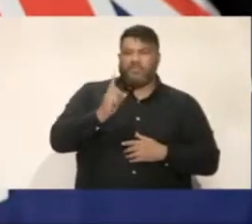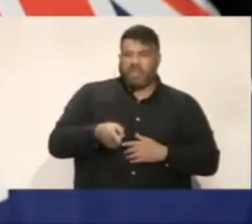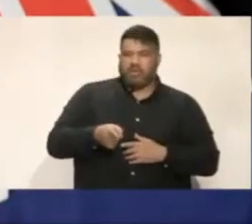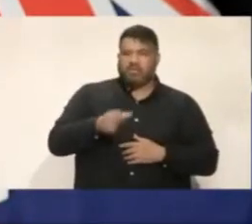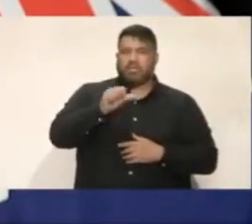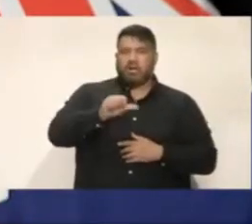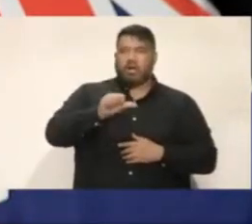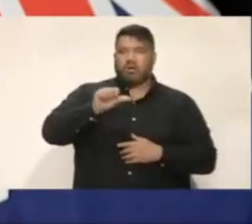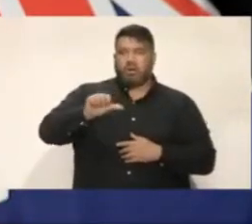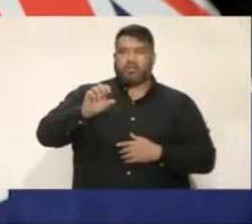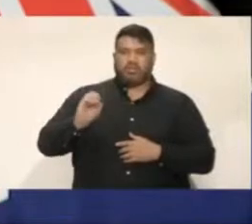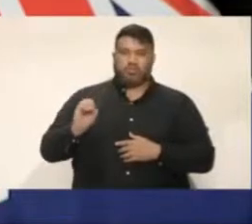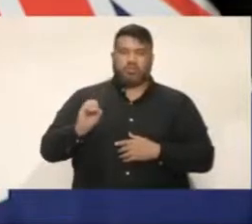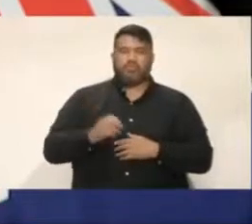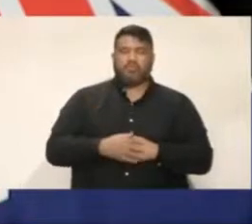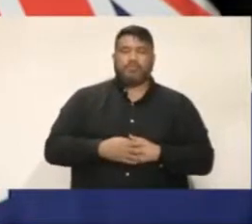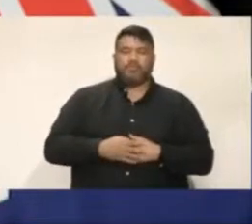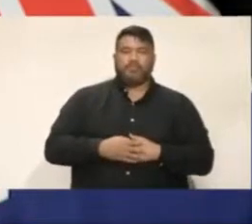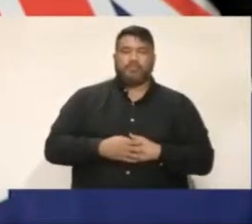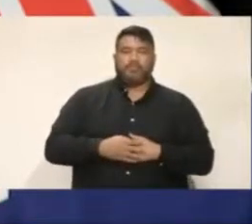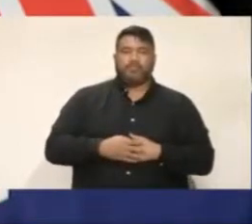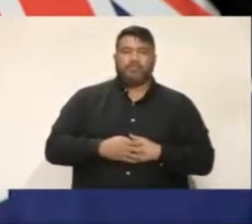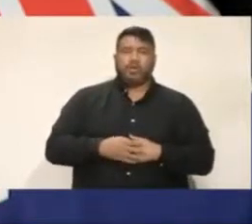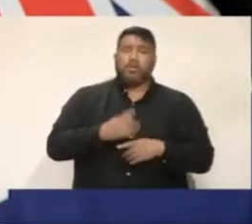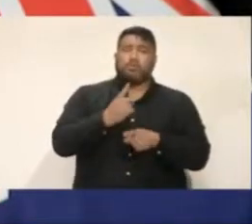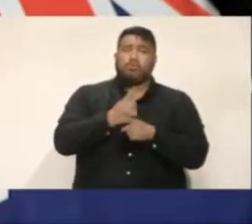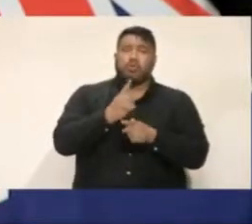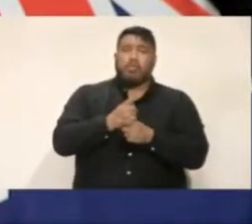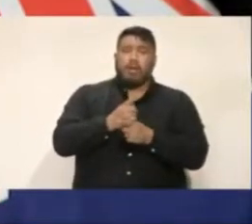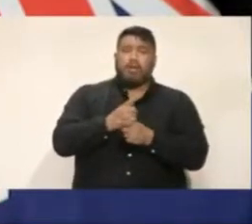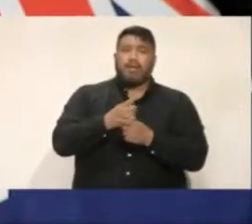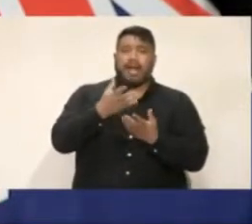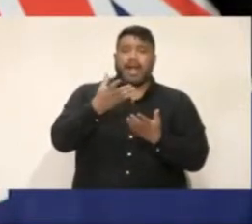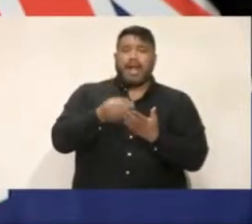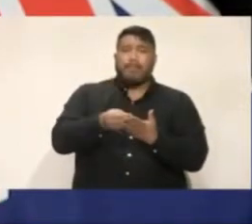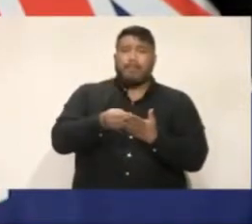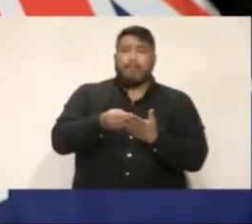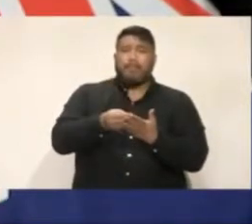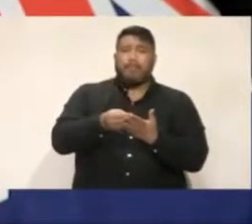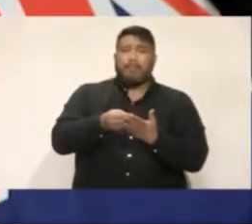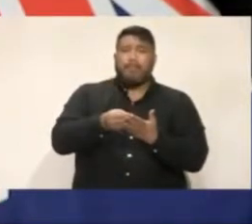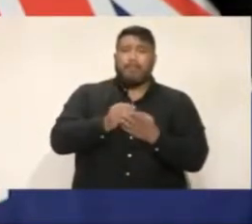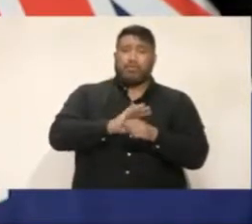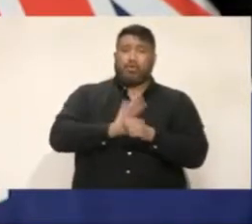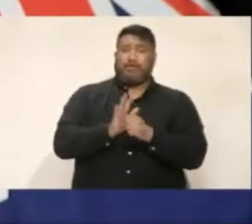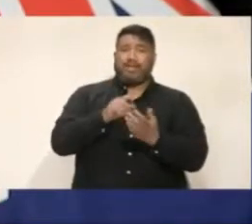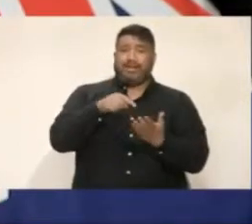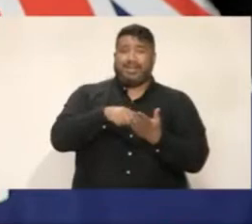797,990. And finally, on the NZ COVID Tracer app, it now has recorded